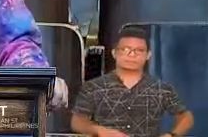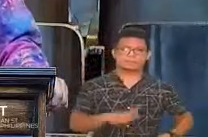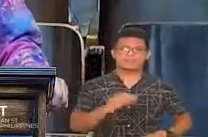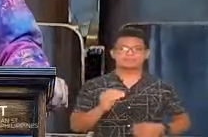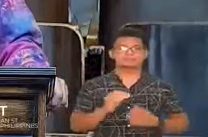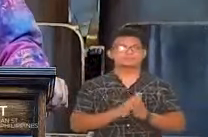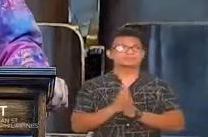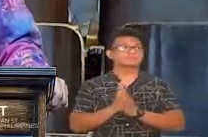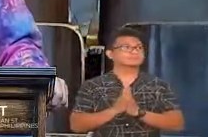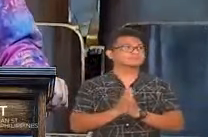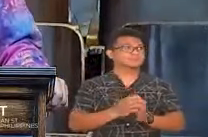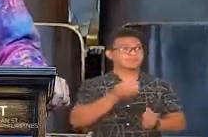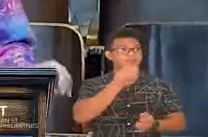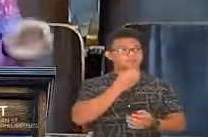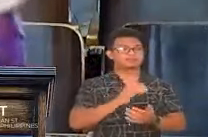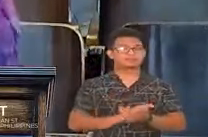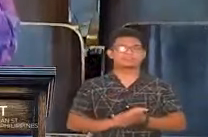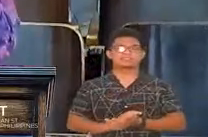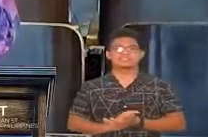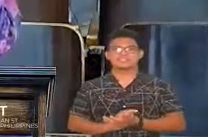Like that.